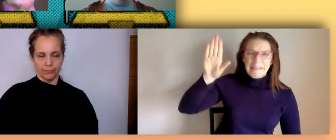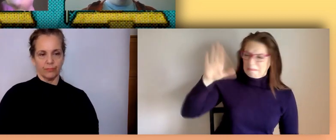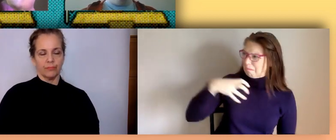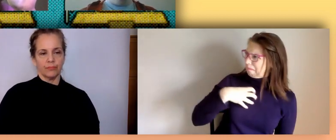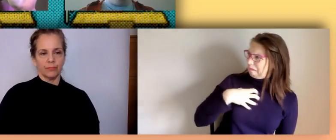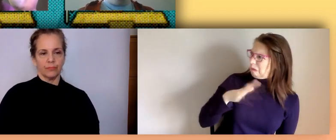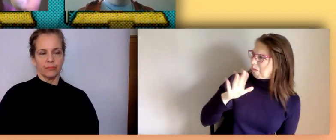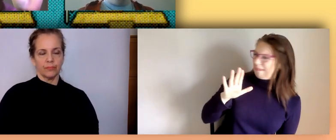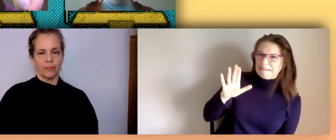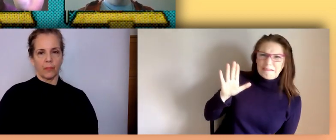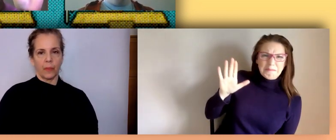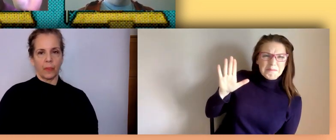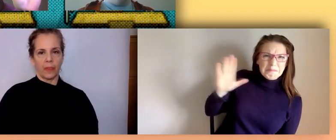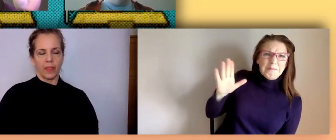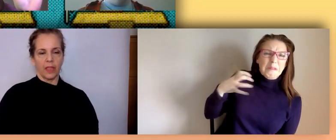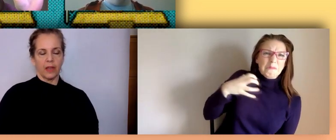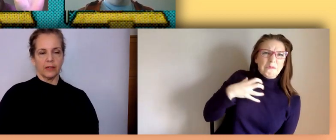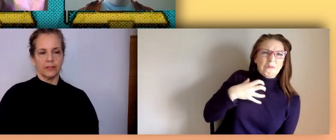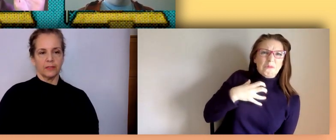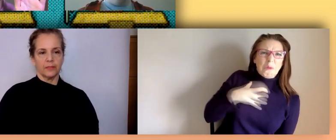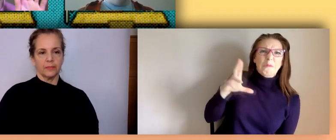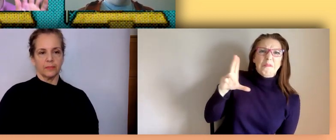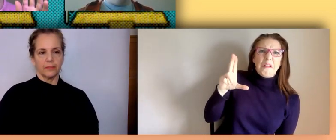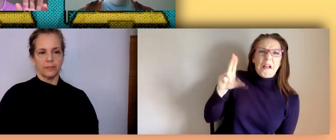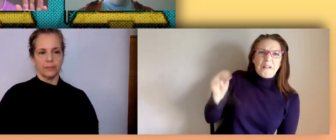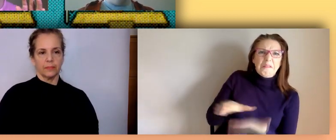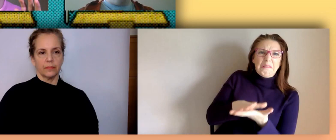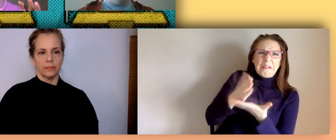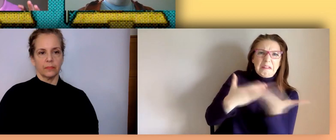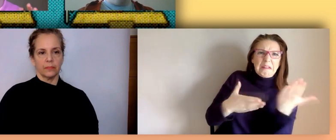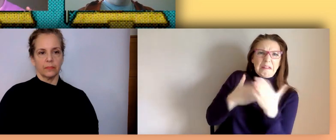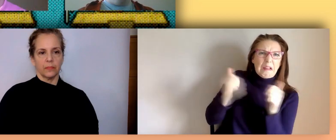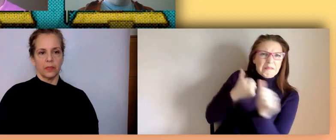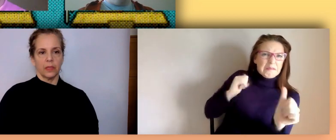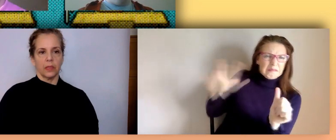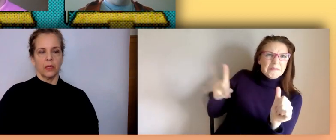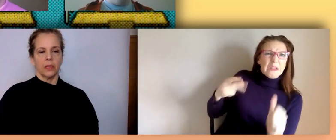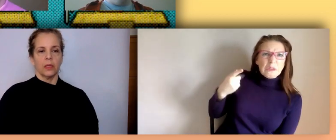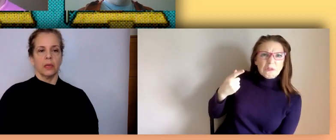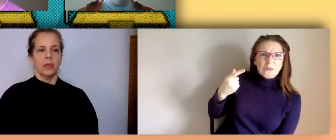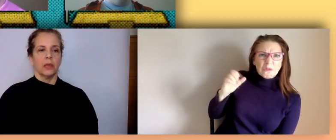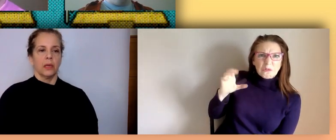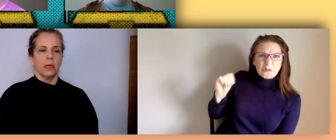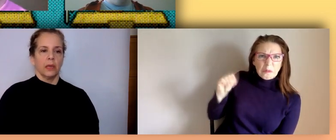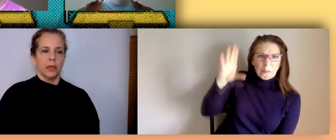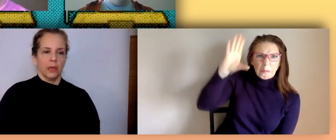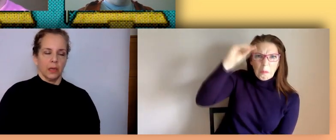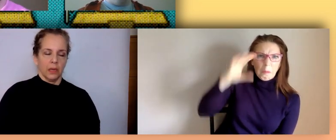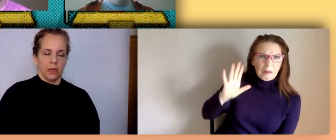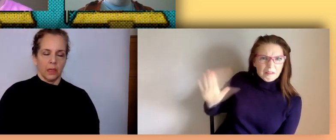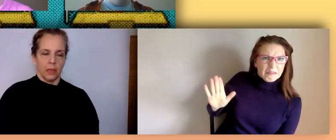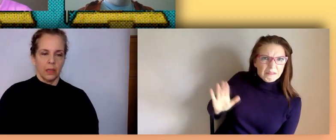Ew! Get that gross, unwashed hand away from me, germ boy.